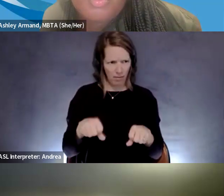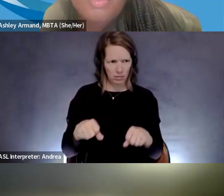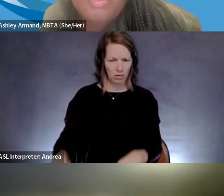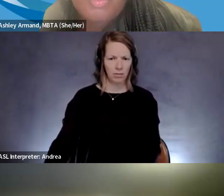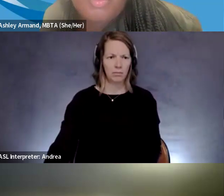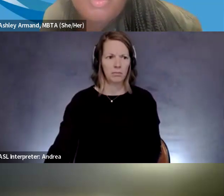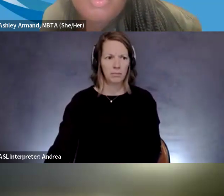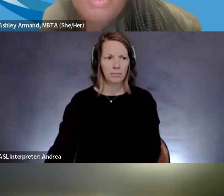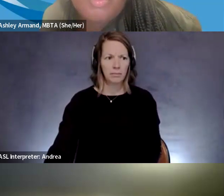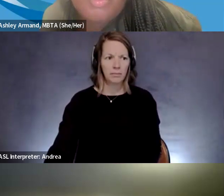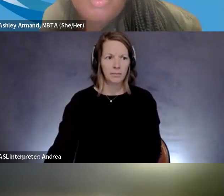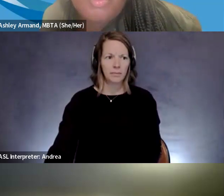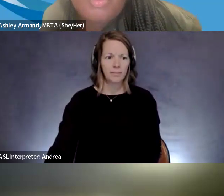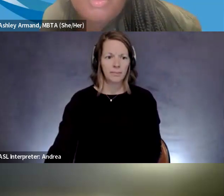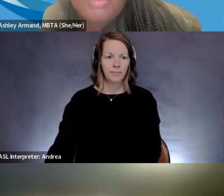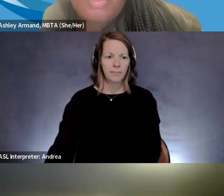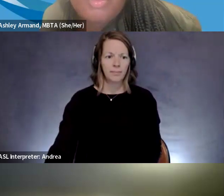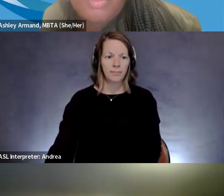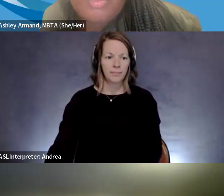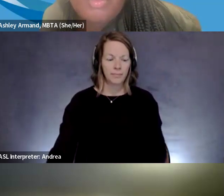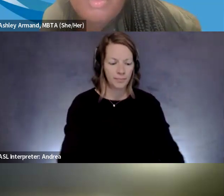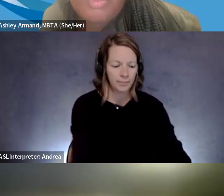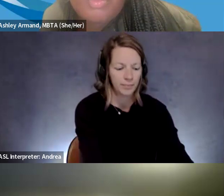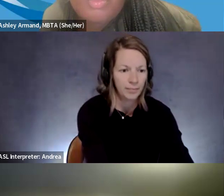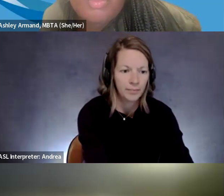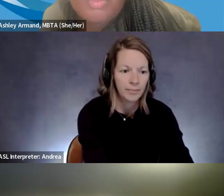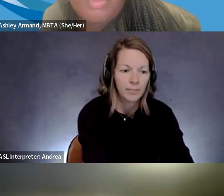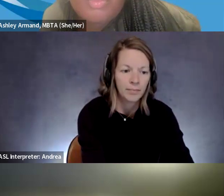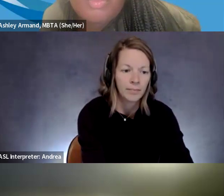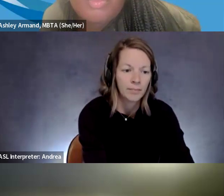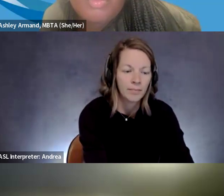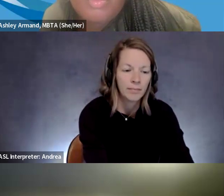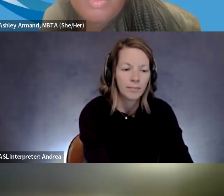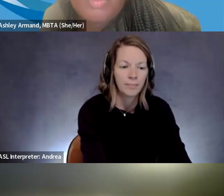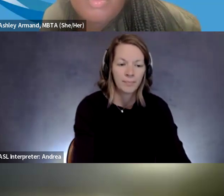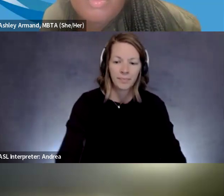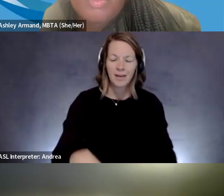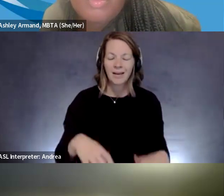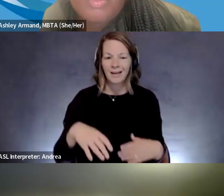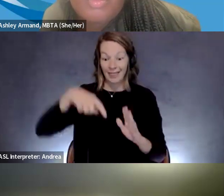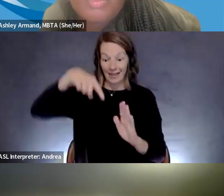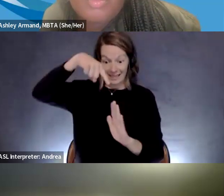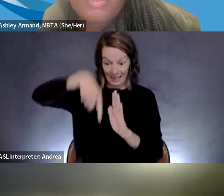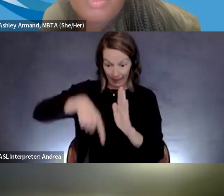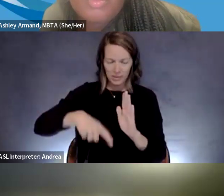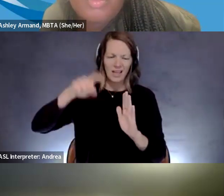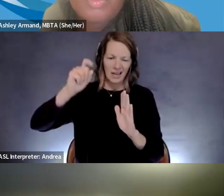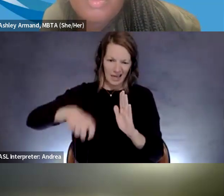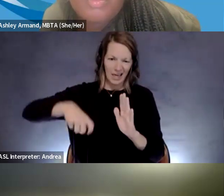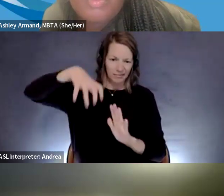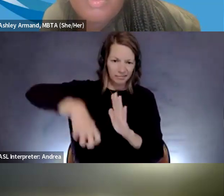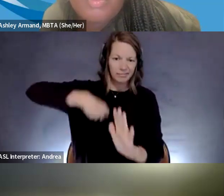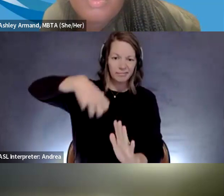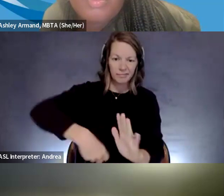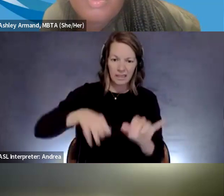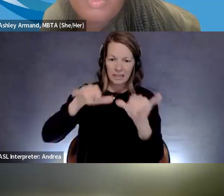There's a process to it, but Joe, please. Yeah, with the depths that we're talking about, we need a supportive excavation system